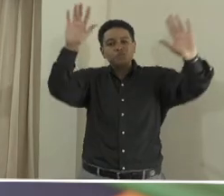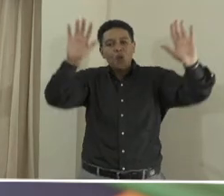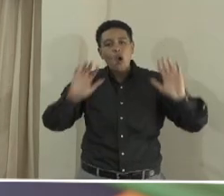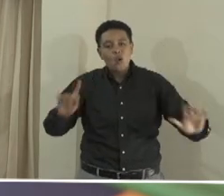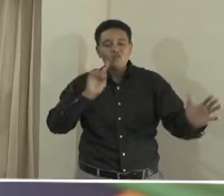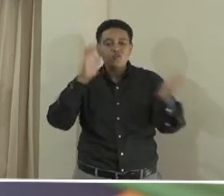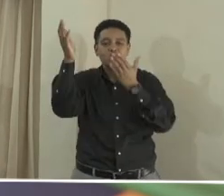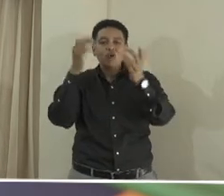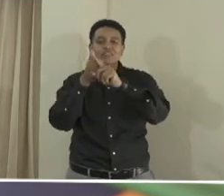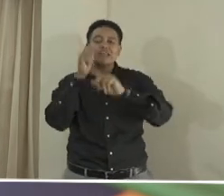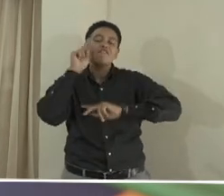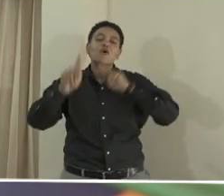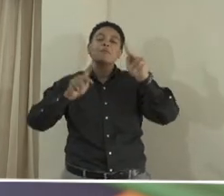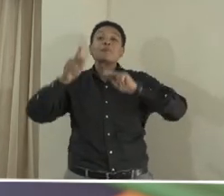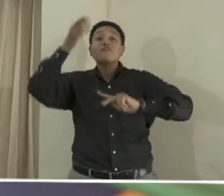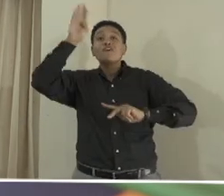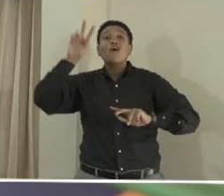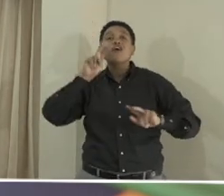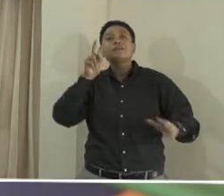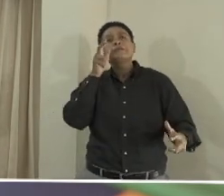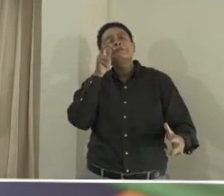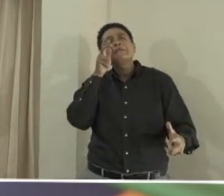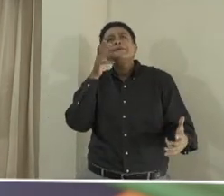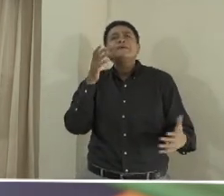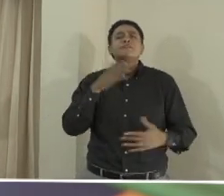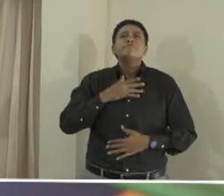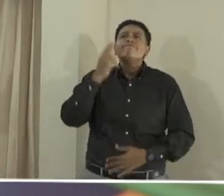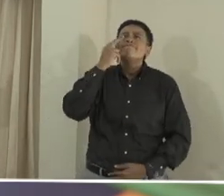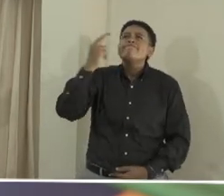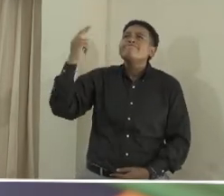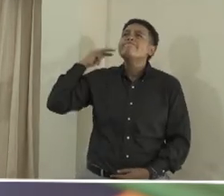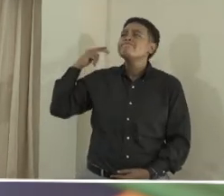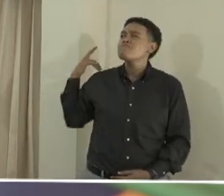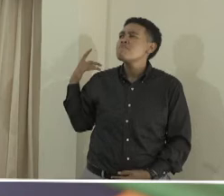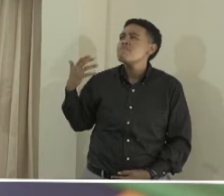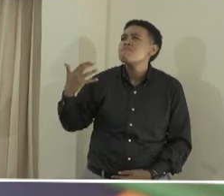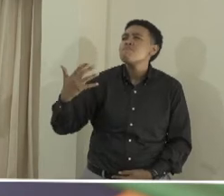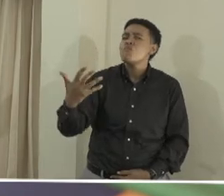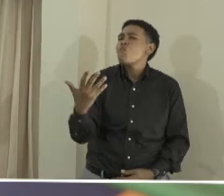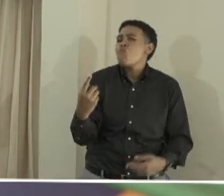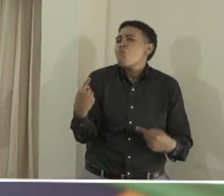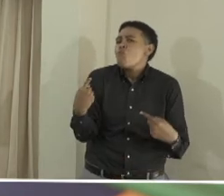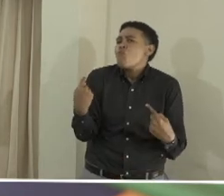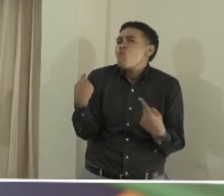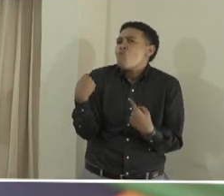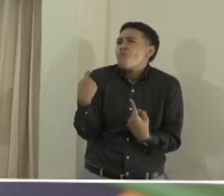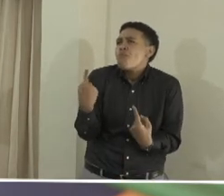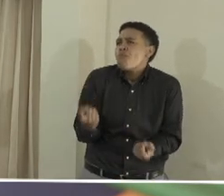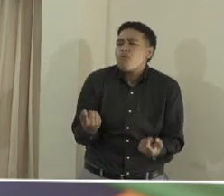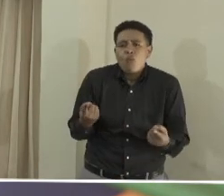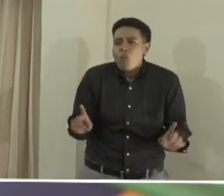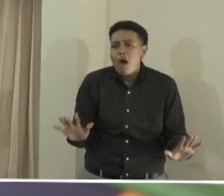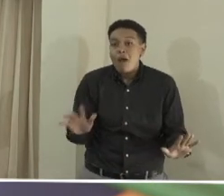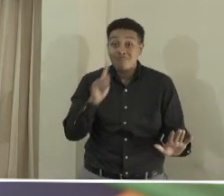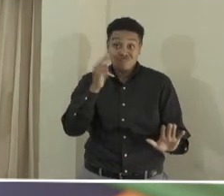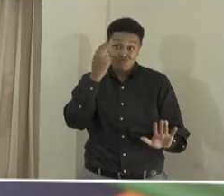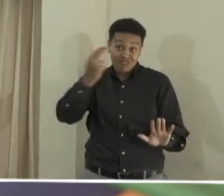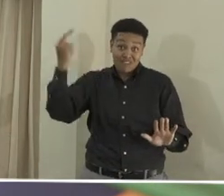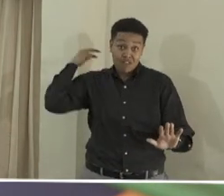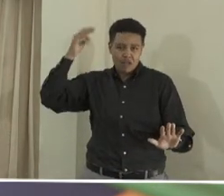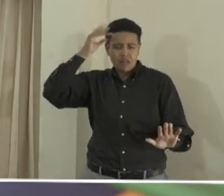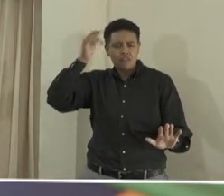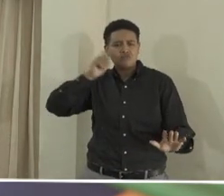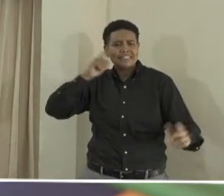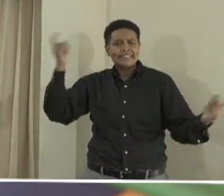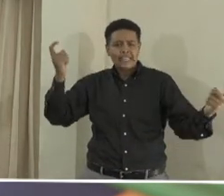service of the people of God, reflecting on our journey, and out of that reflection, celebrating where